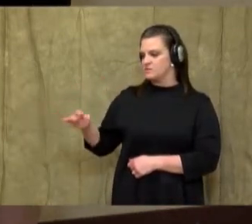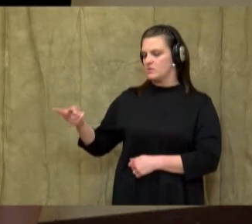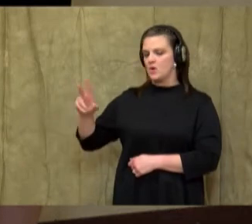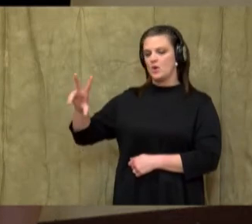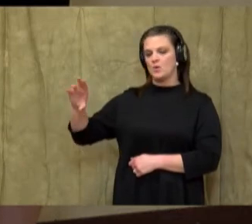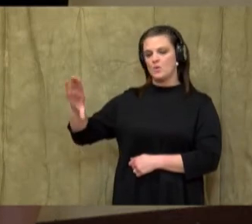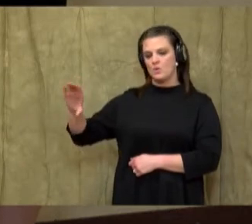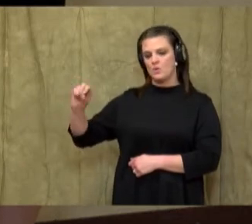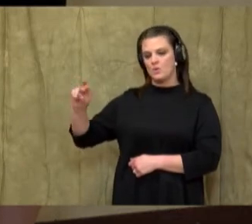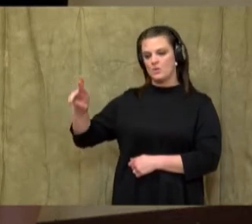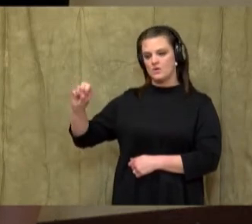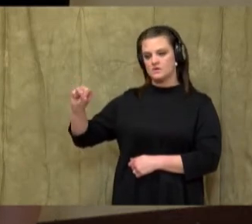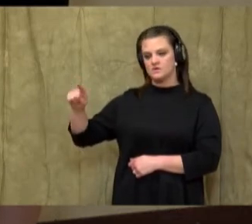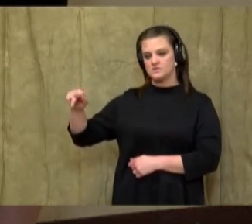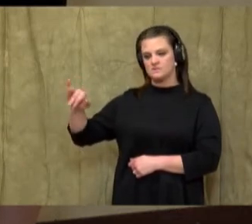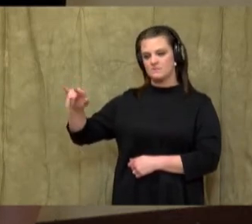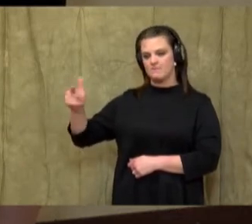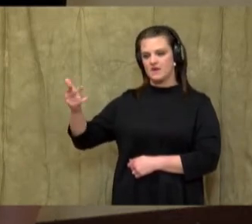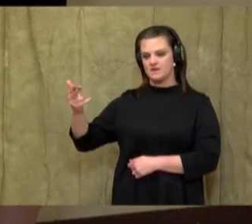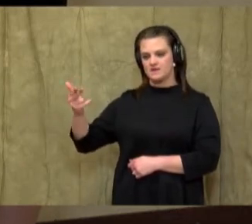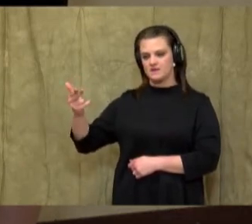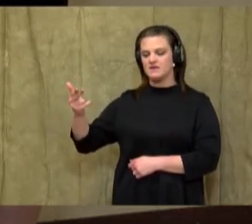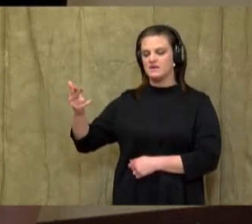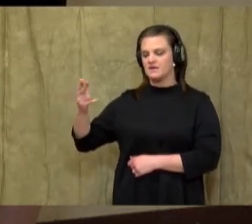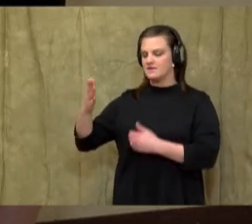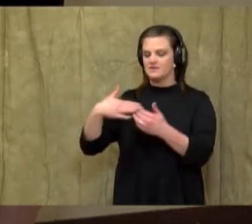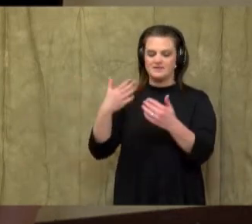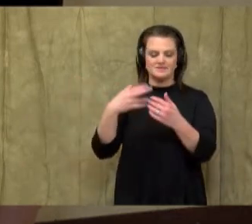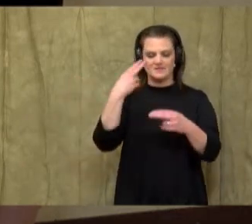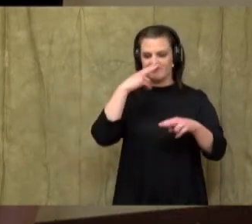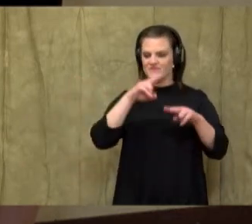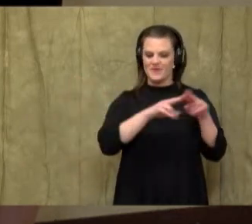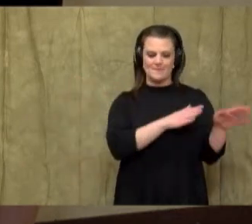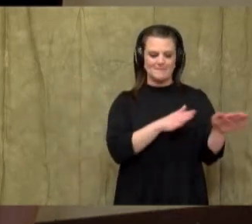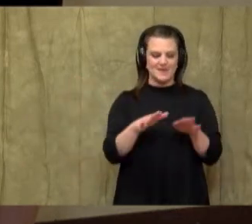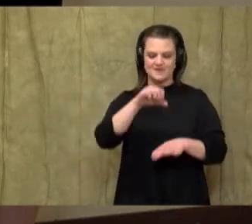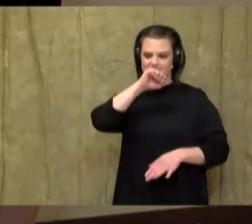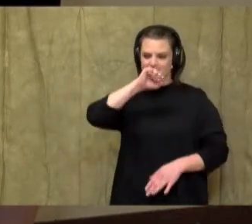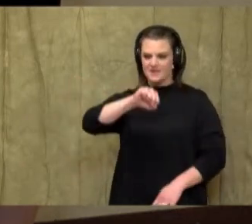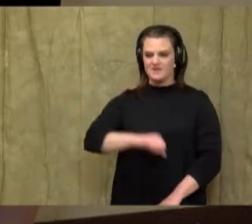22. I told you this was easy, and it's fun. I love patterns in math.